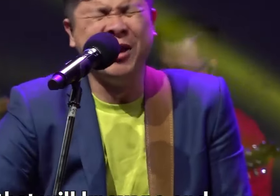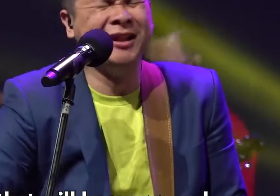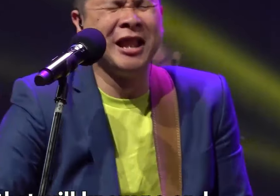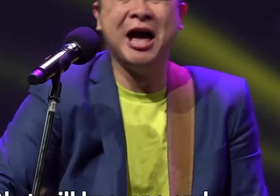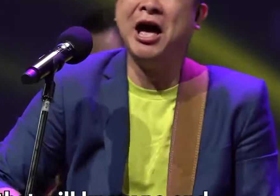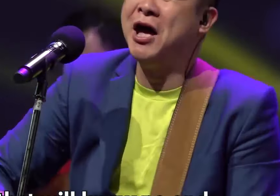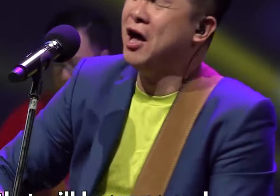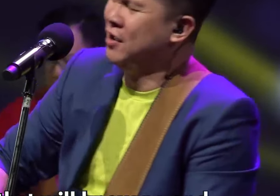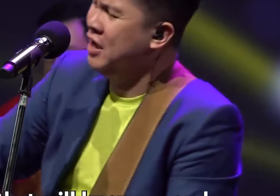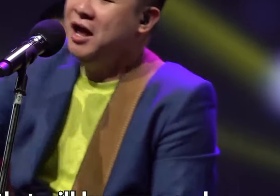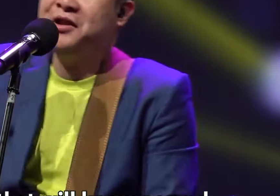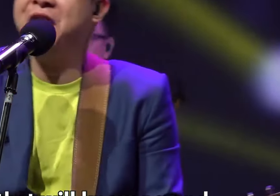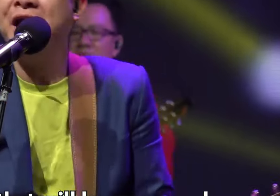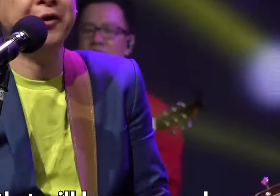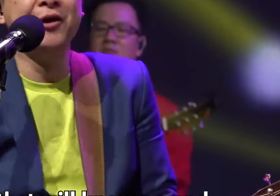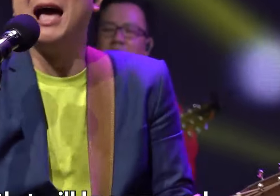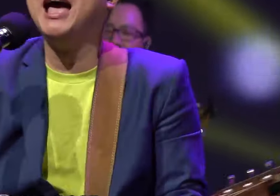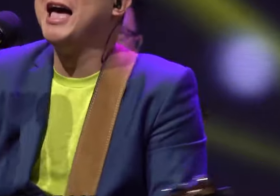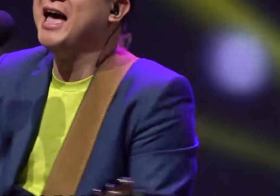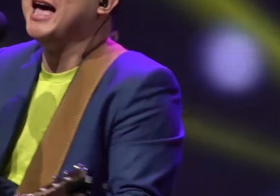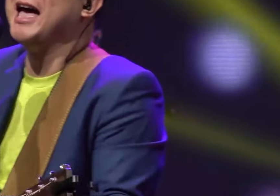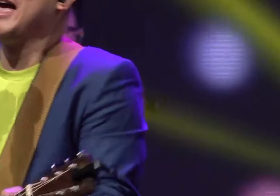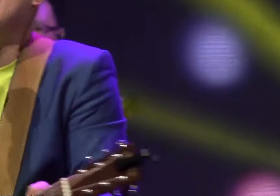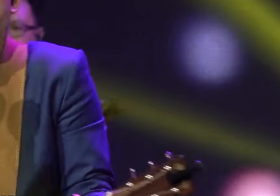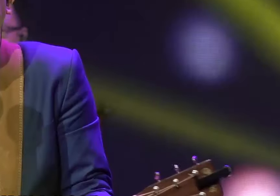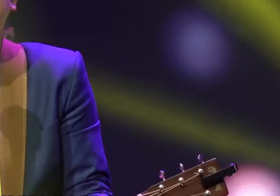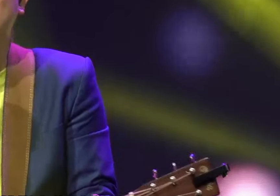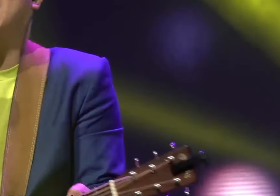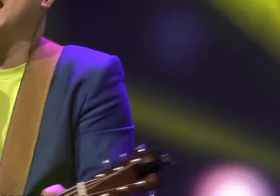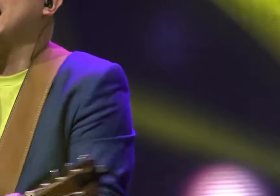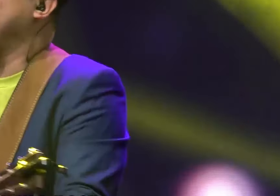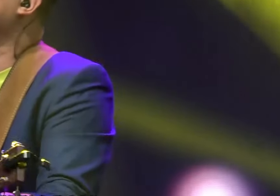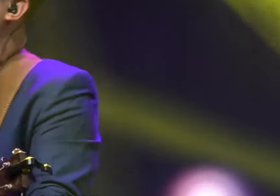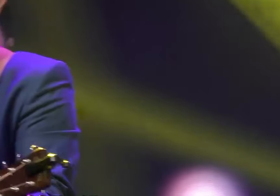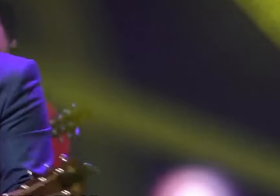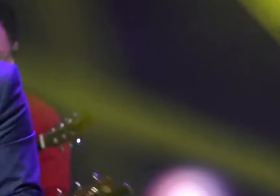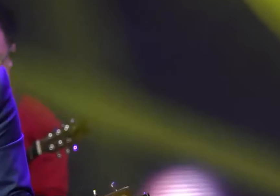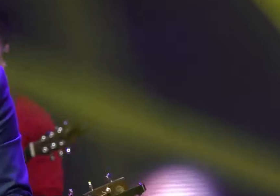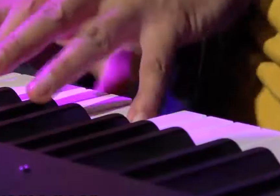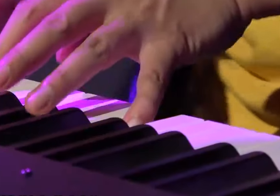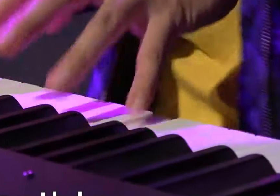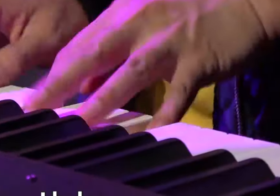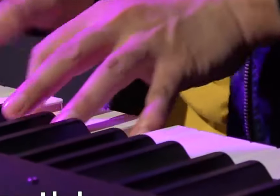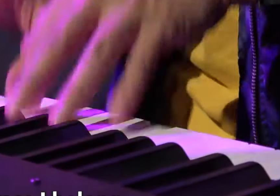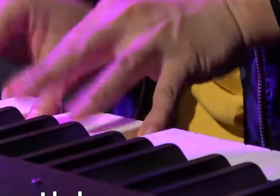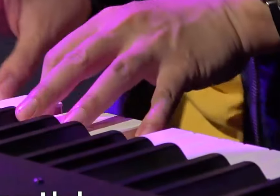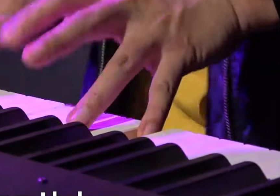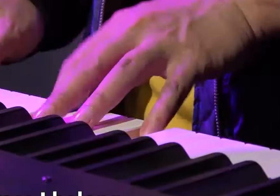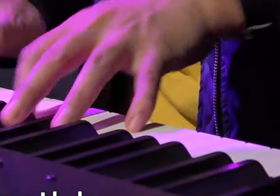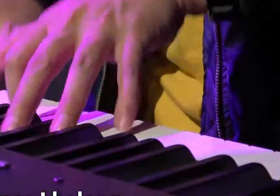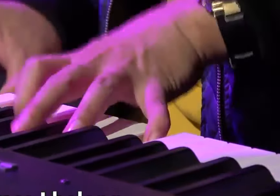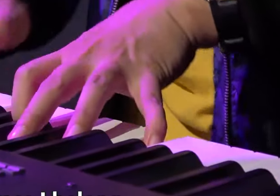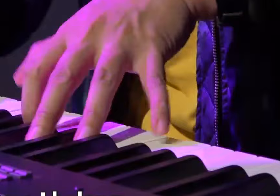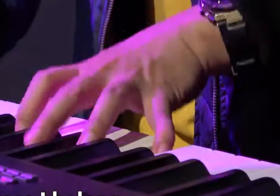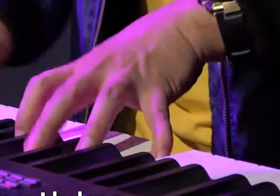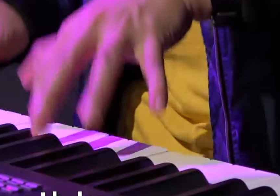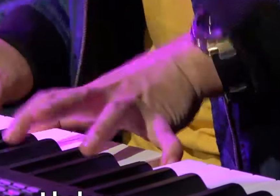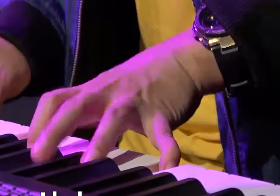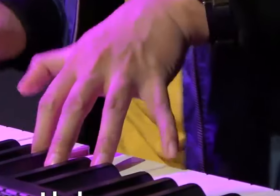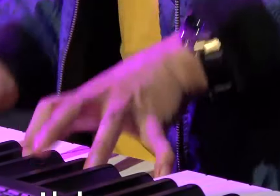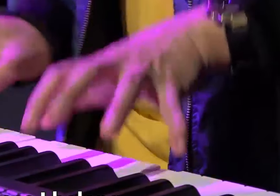That will know no end. Come draw me near